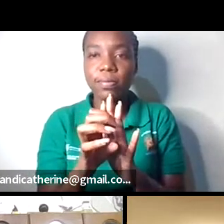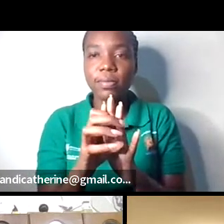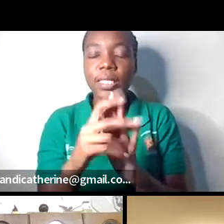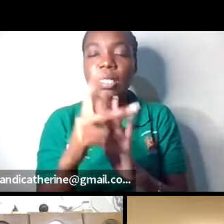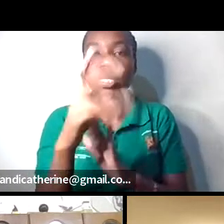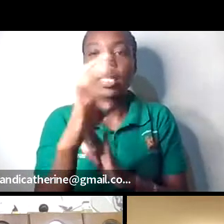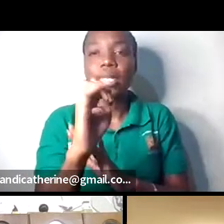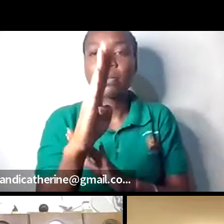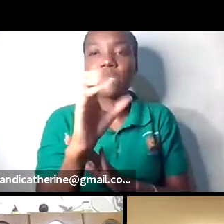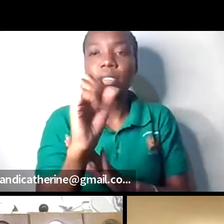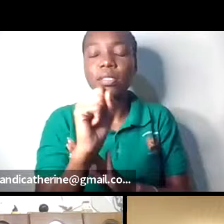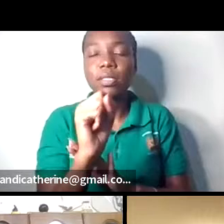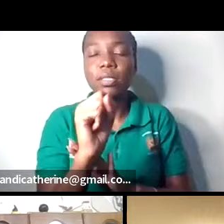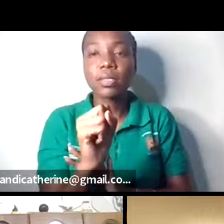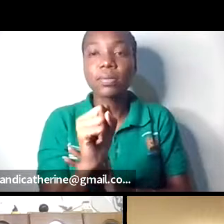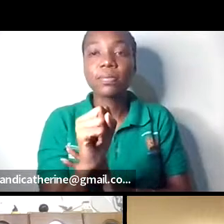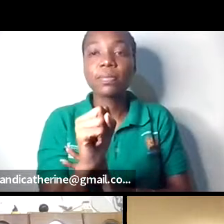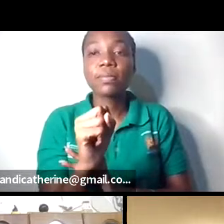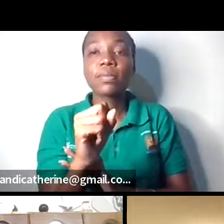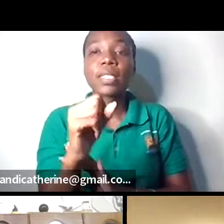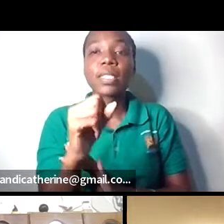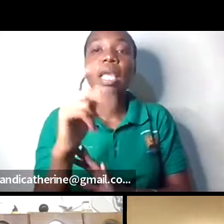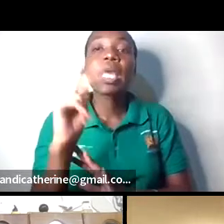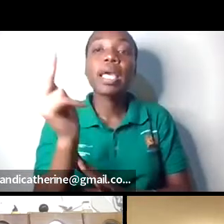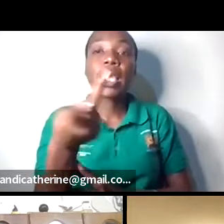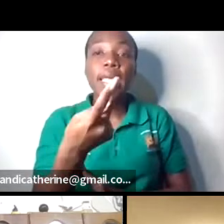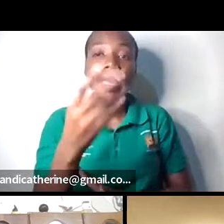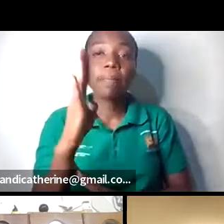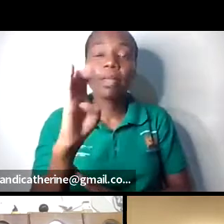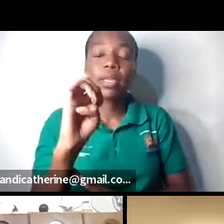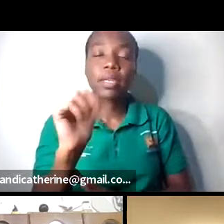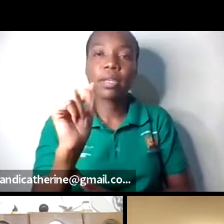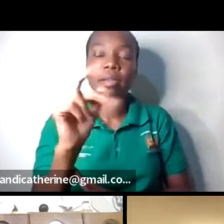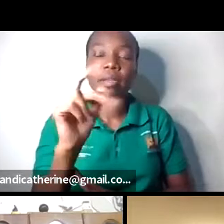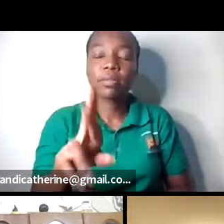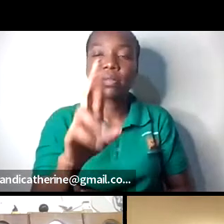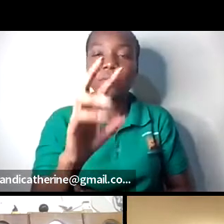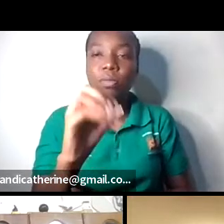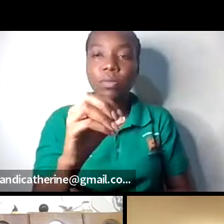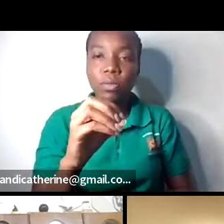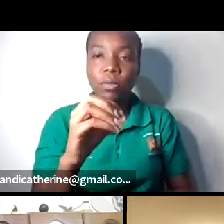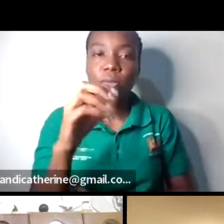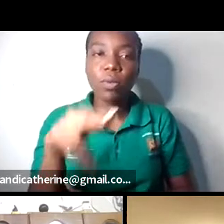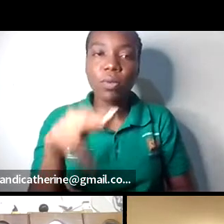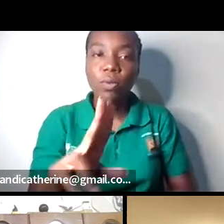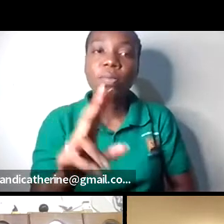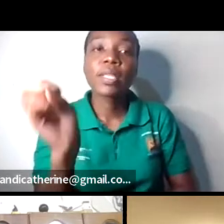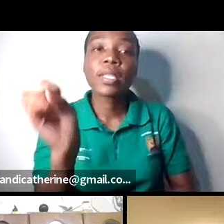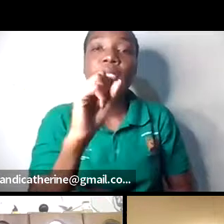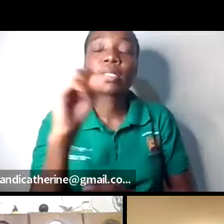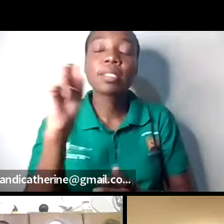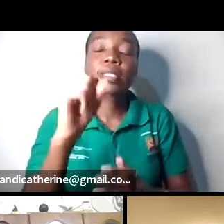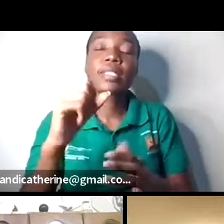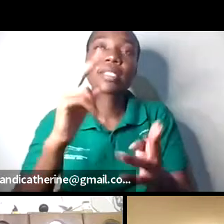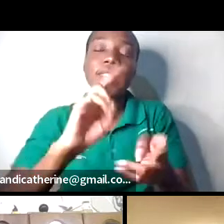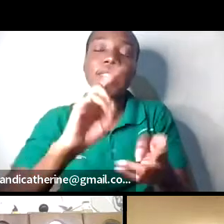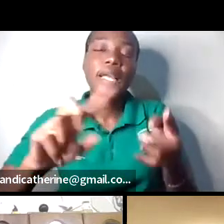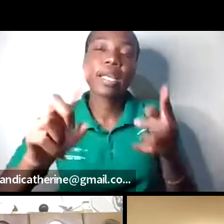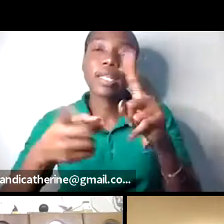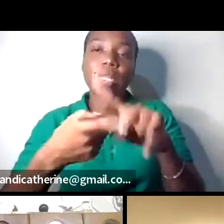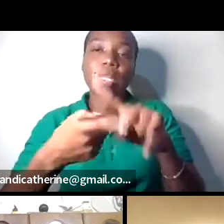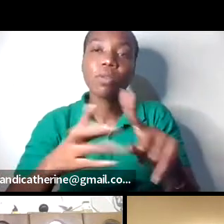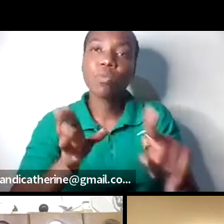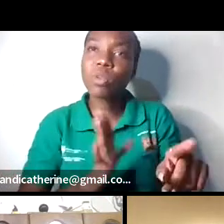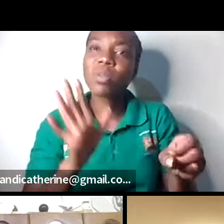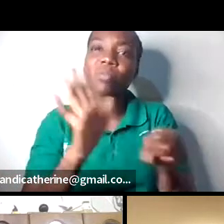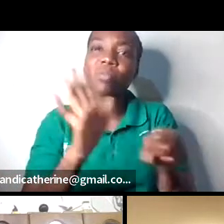the Kenya Bureau of Standards, yeah, we realized that our women were going there to ask